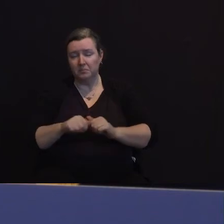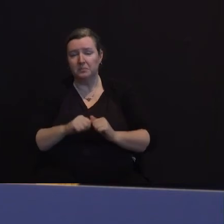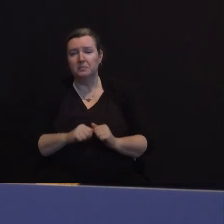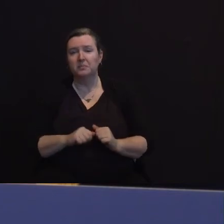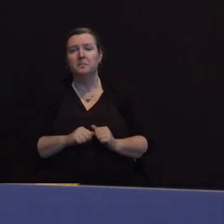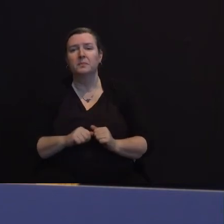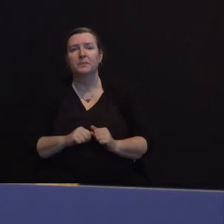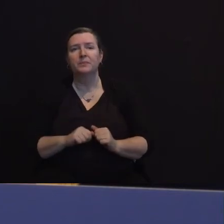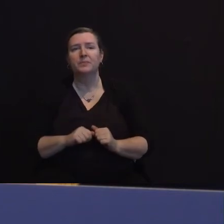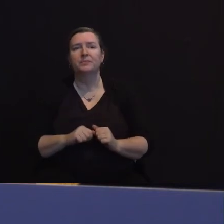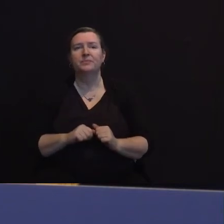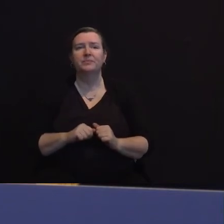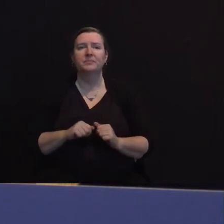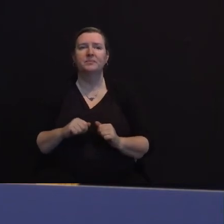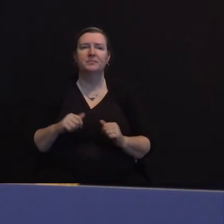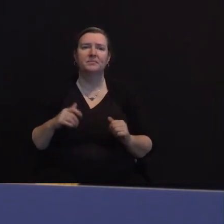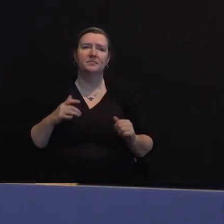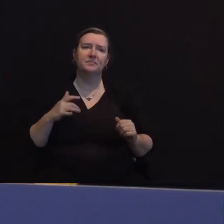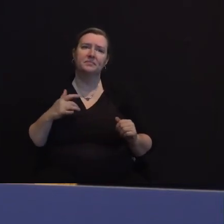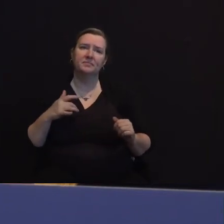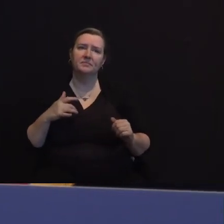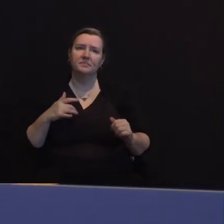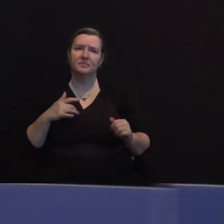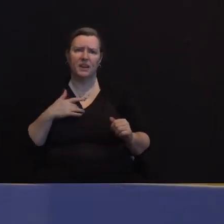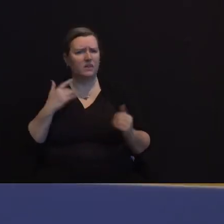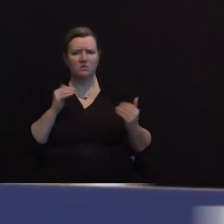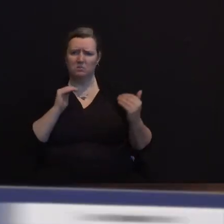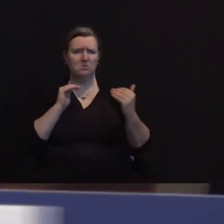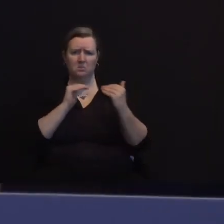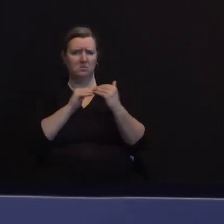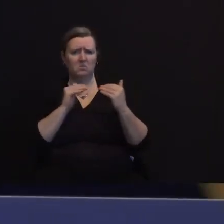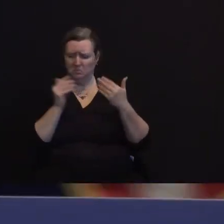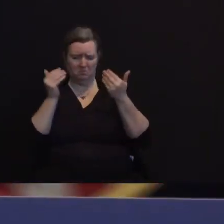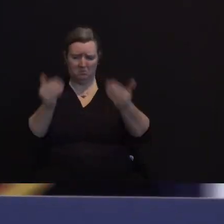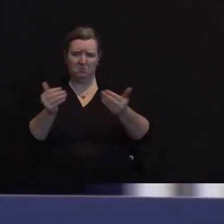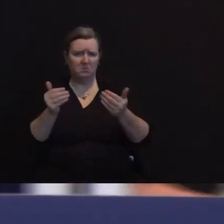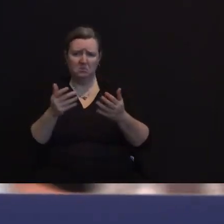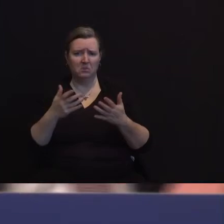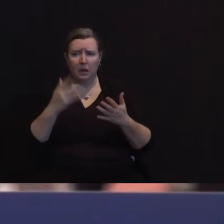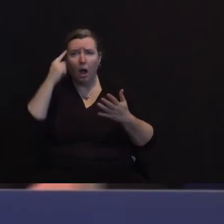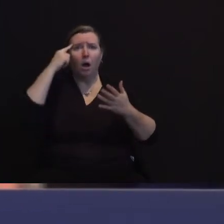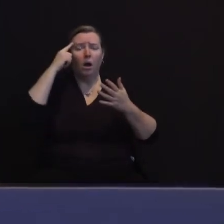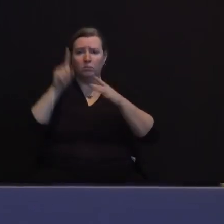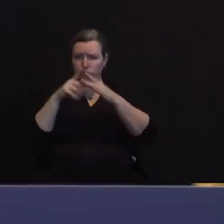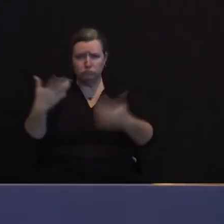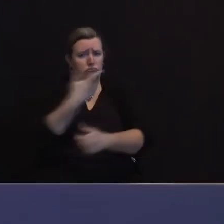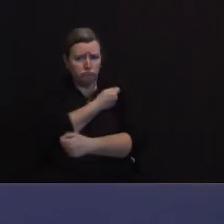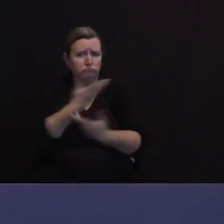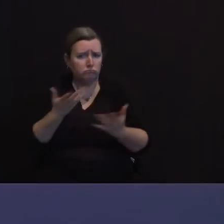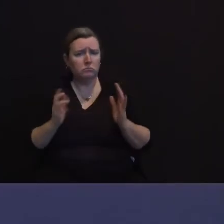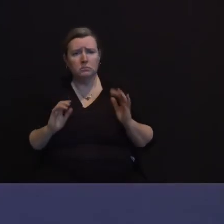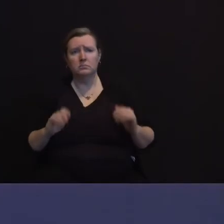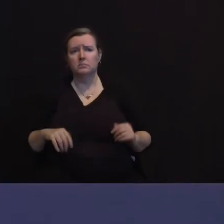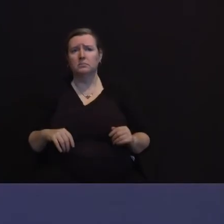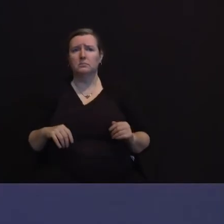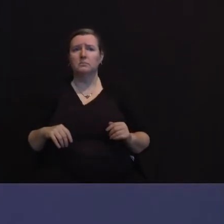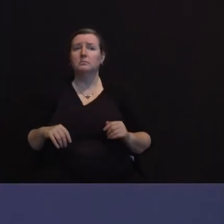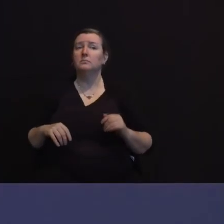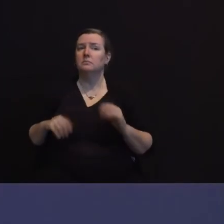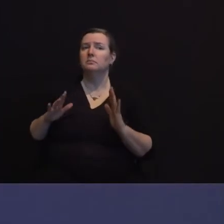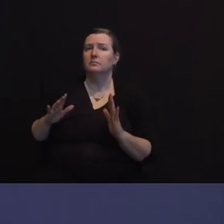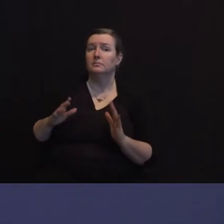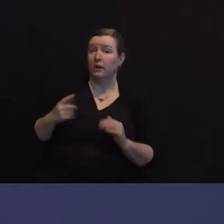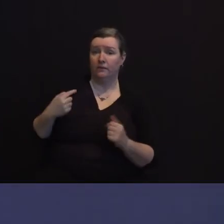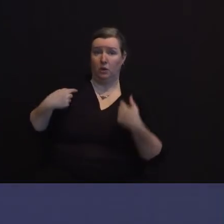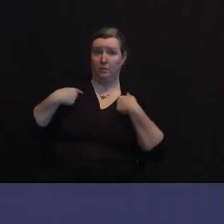efficacy is really not going to change that much. So, again, on behalf of Pat and myself, in a